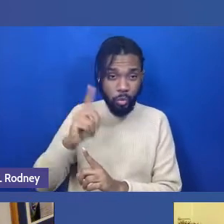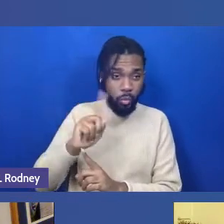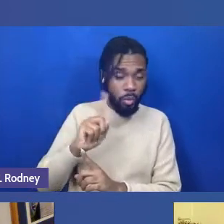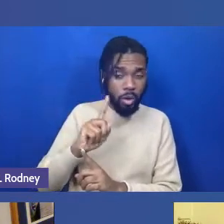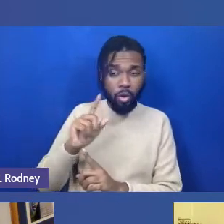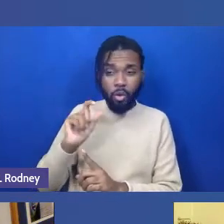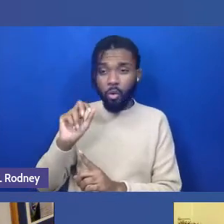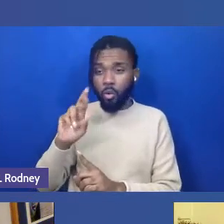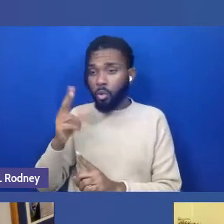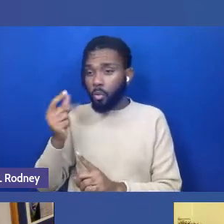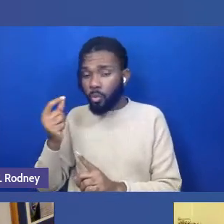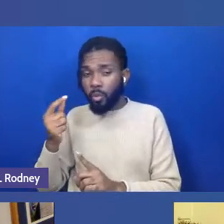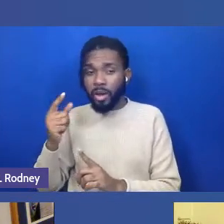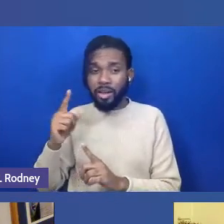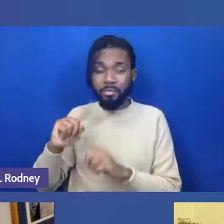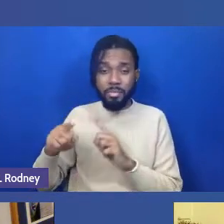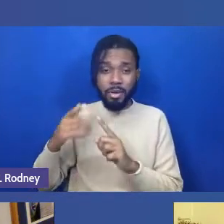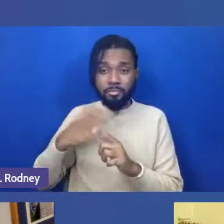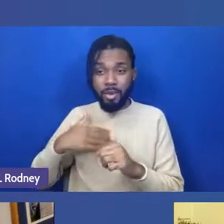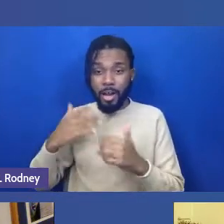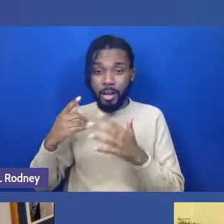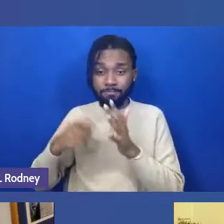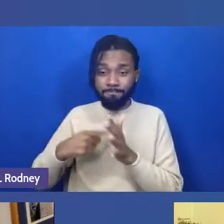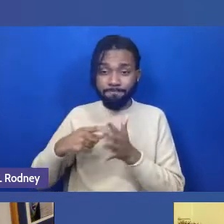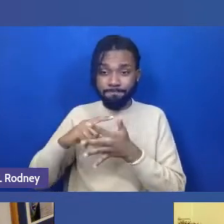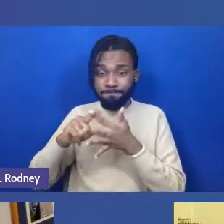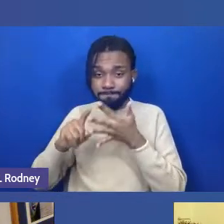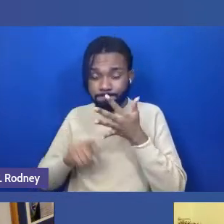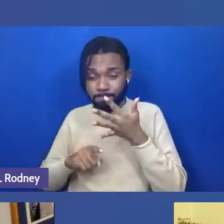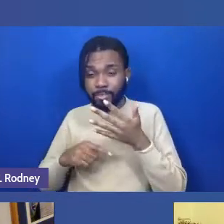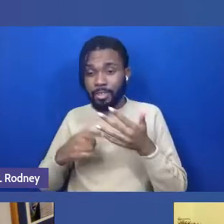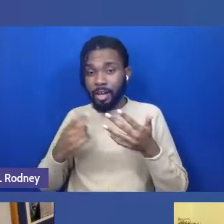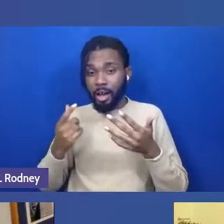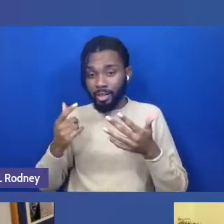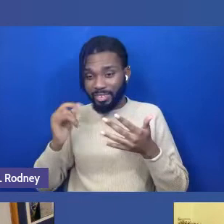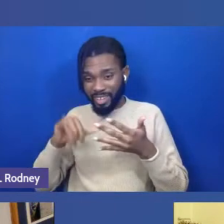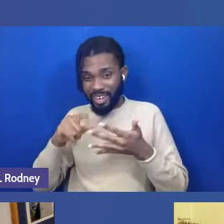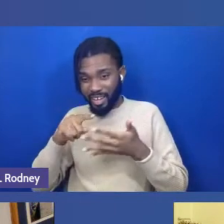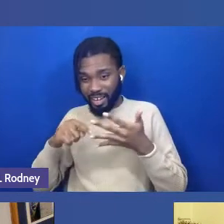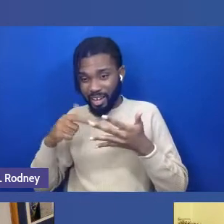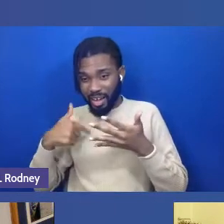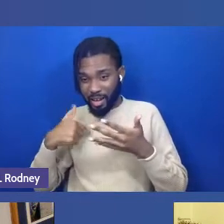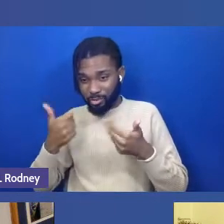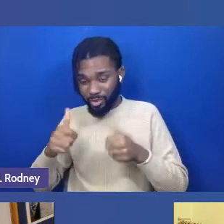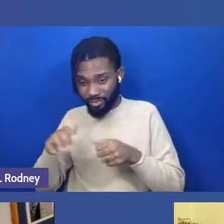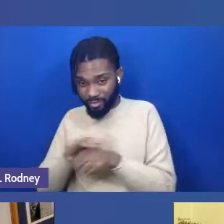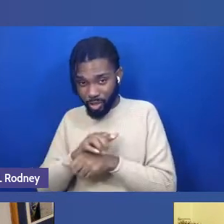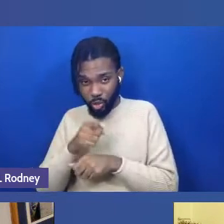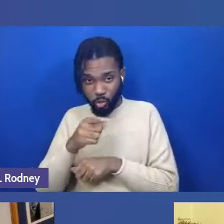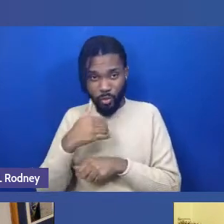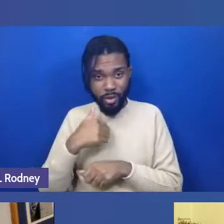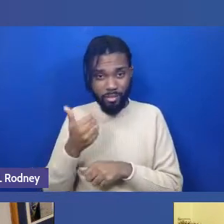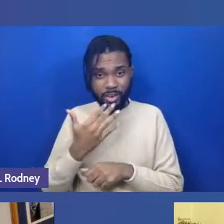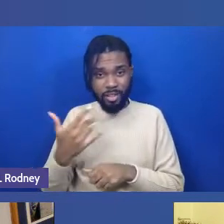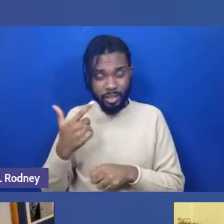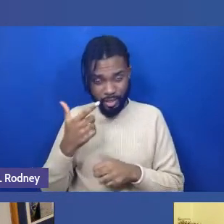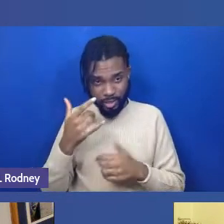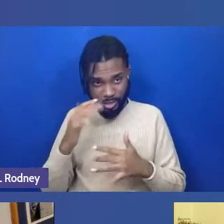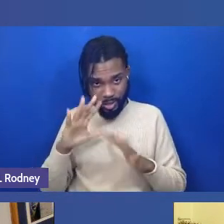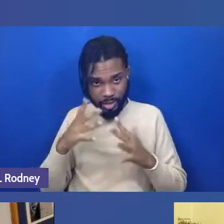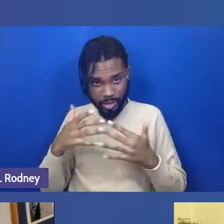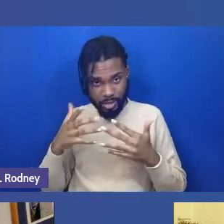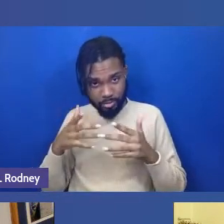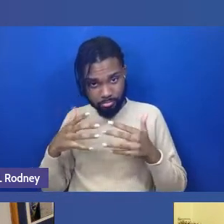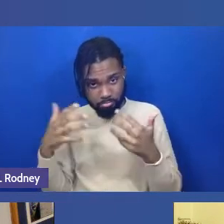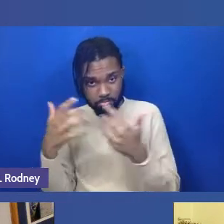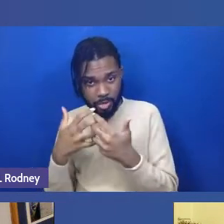the parameters are. This is the need I'm trying to fill. Do you have anything along those lines? And then you, so